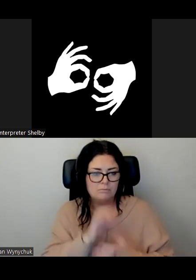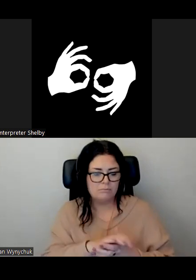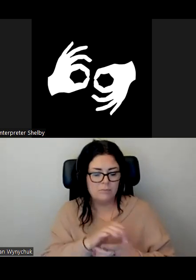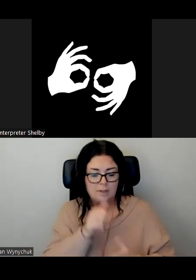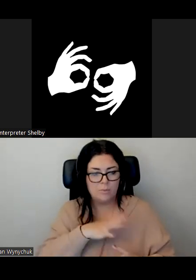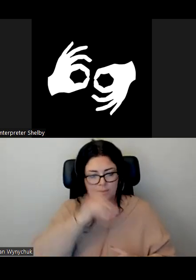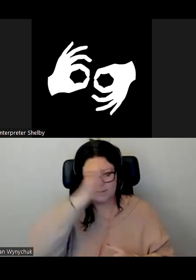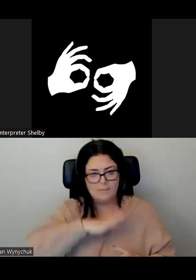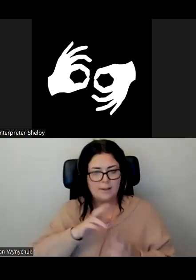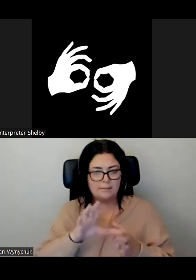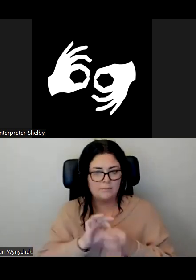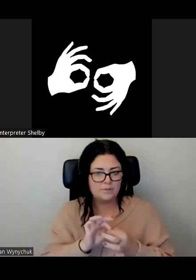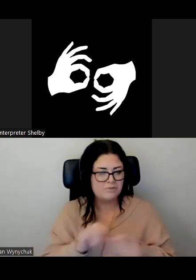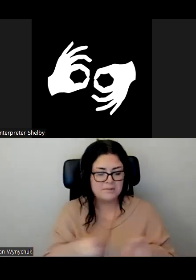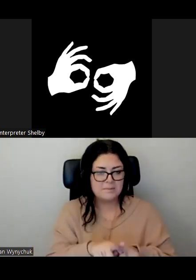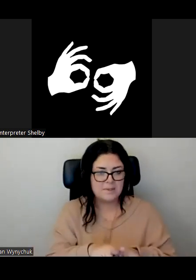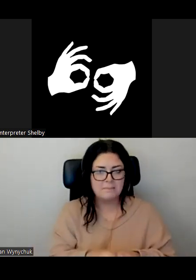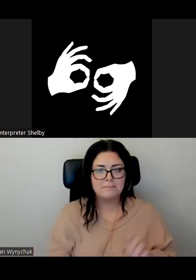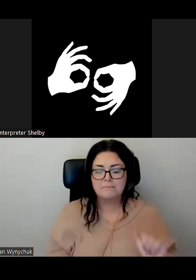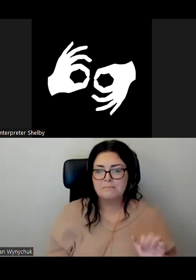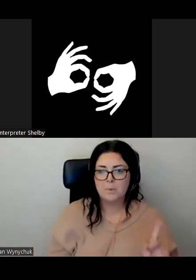heterosexual marriages. Okay. Yep.